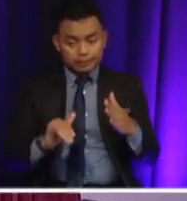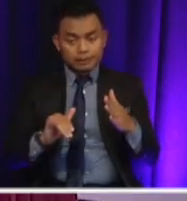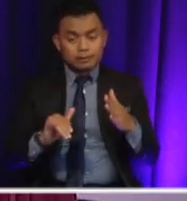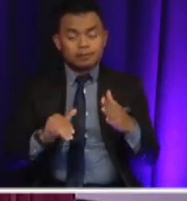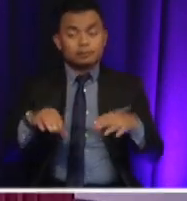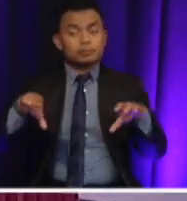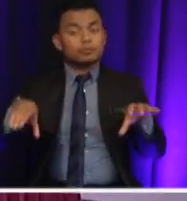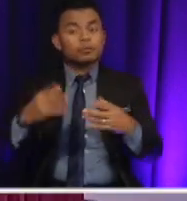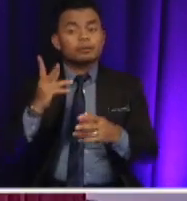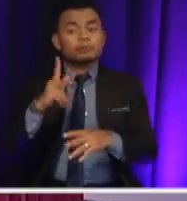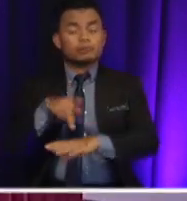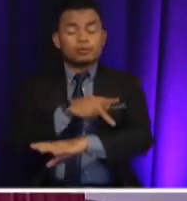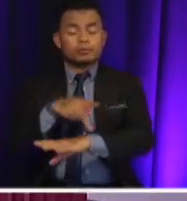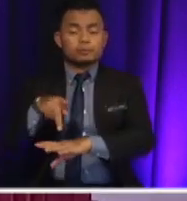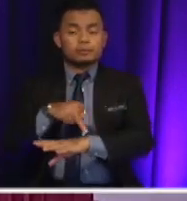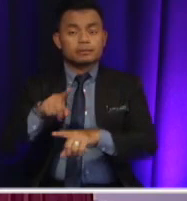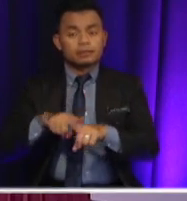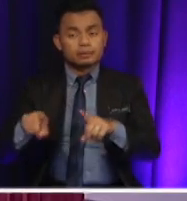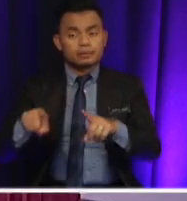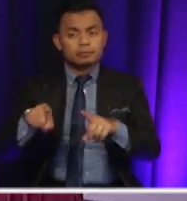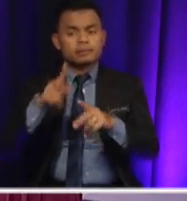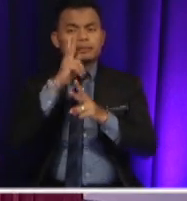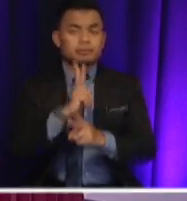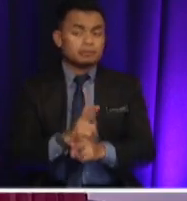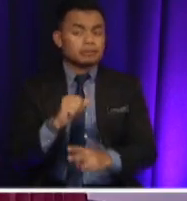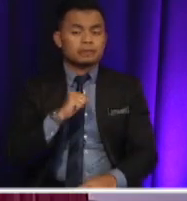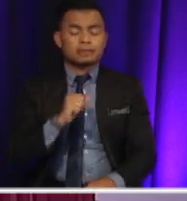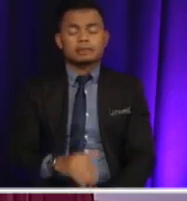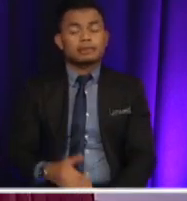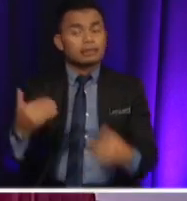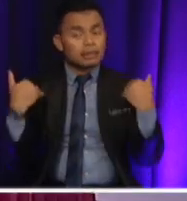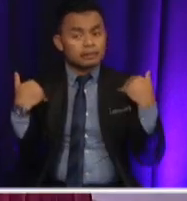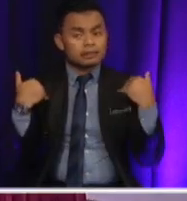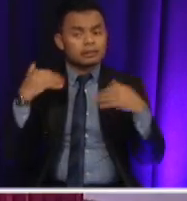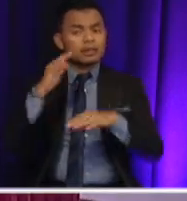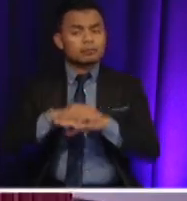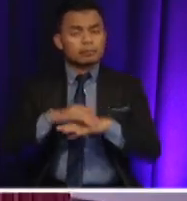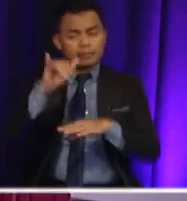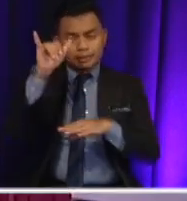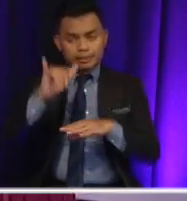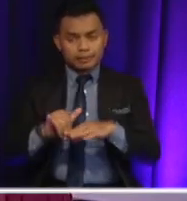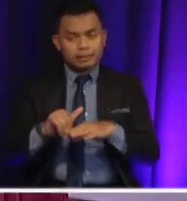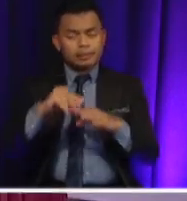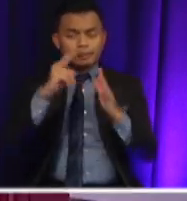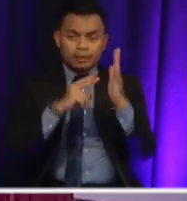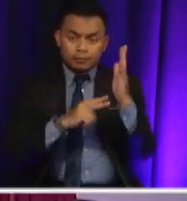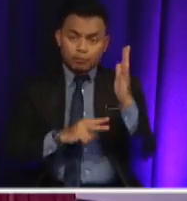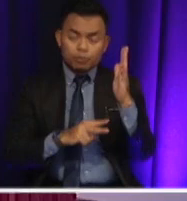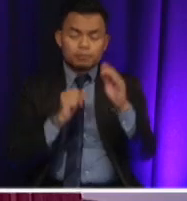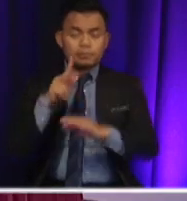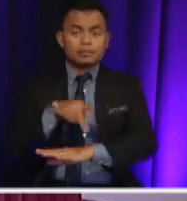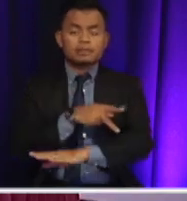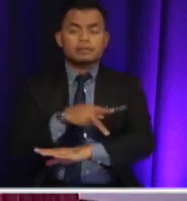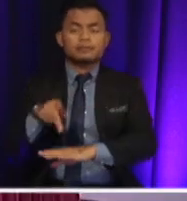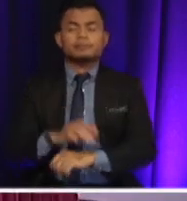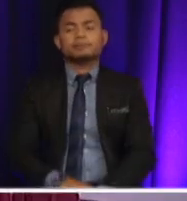so many popular poets, like the poet who wrote the sonnet that you read. Actually, the poem that